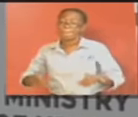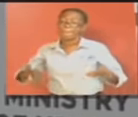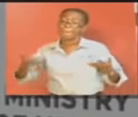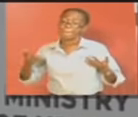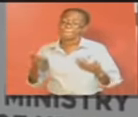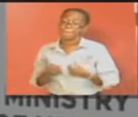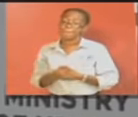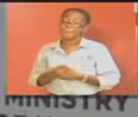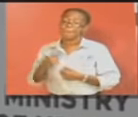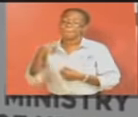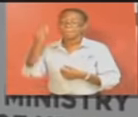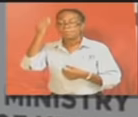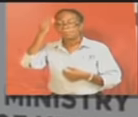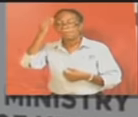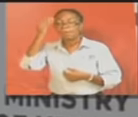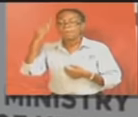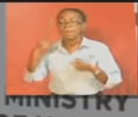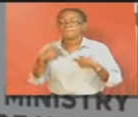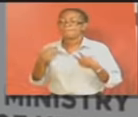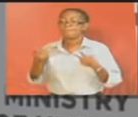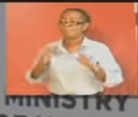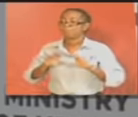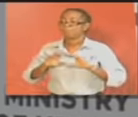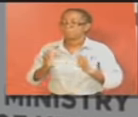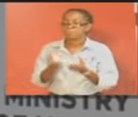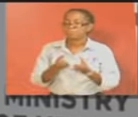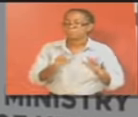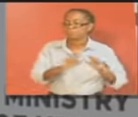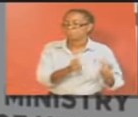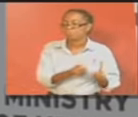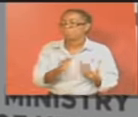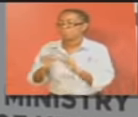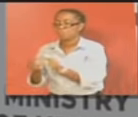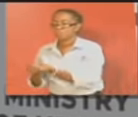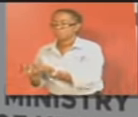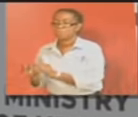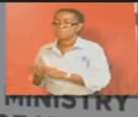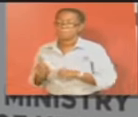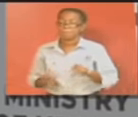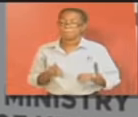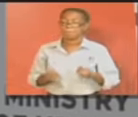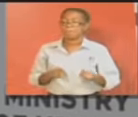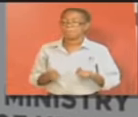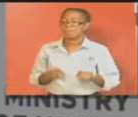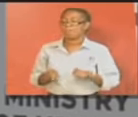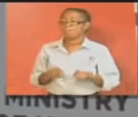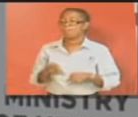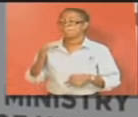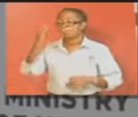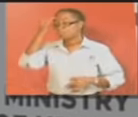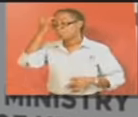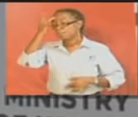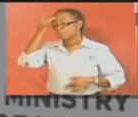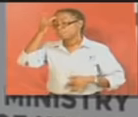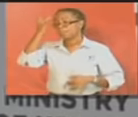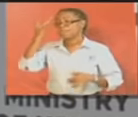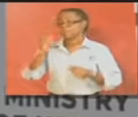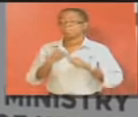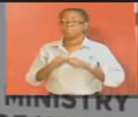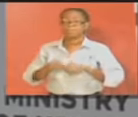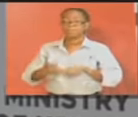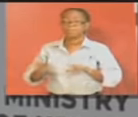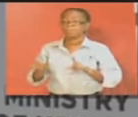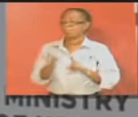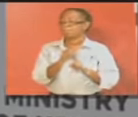outside of those clusters of people with known contacts, we continue to have other individuals who show up with no known